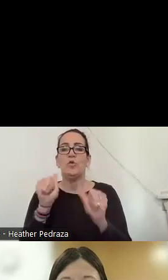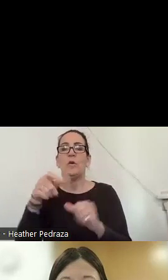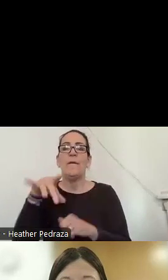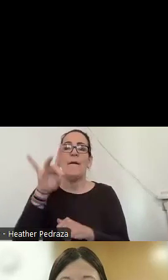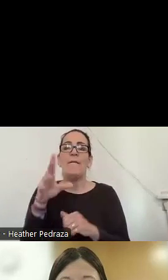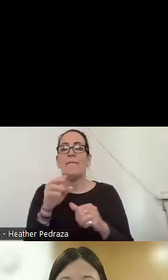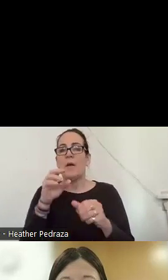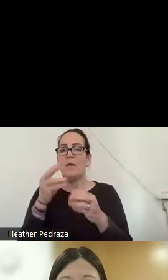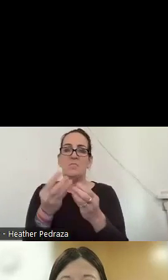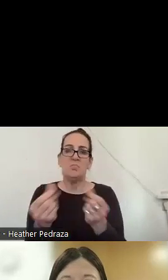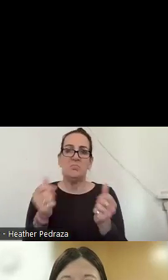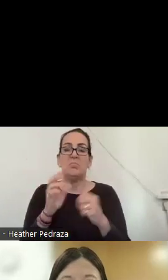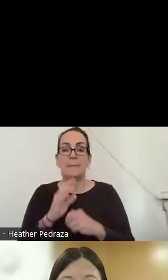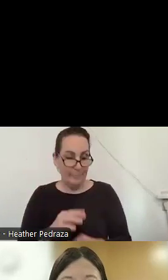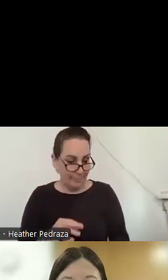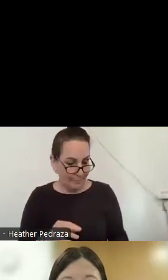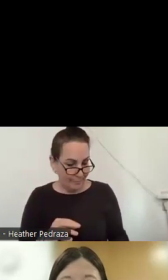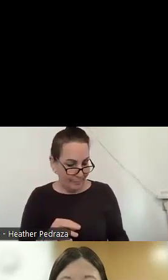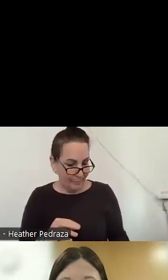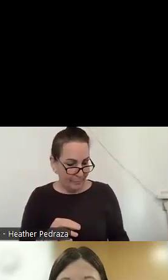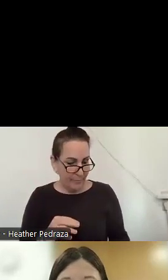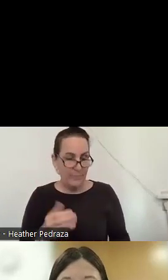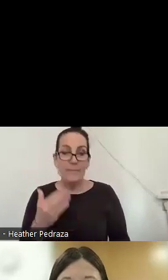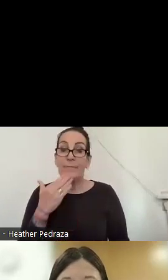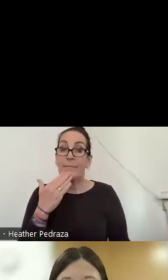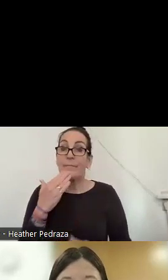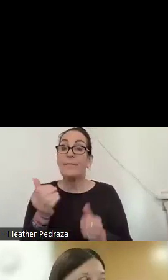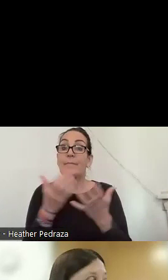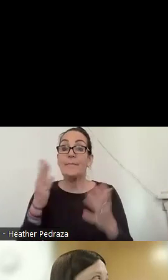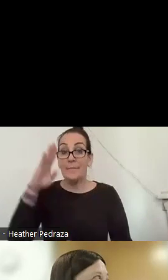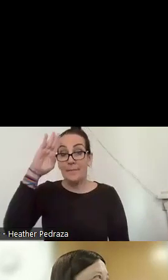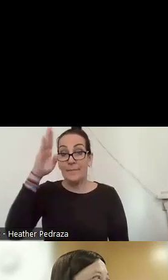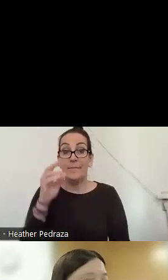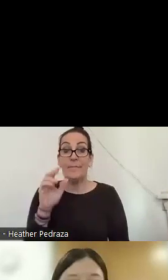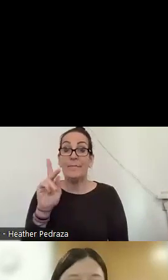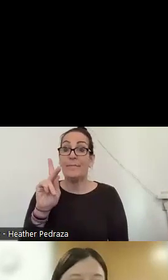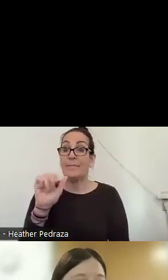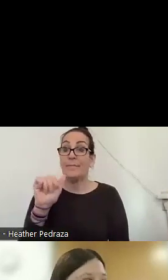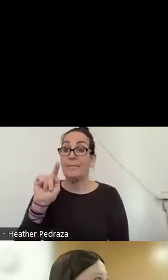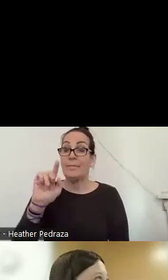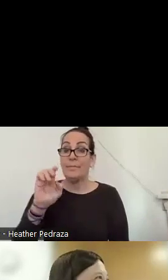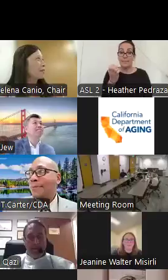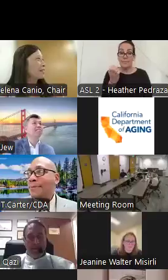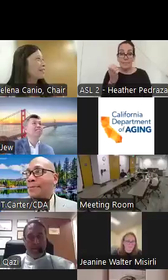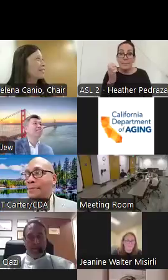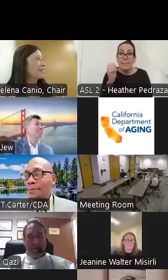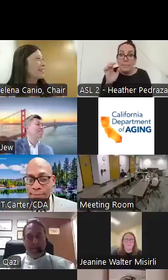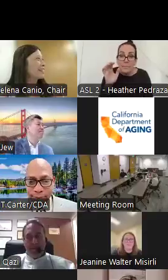you. Thank you so much. Kate? Hello. My name is Kate